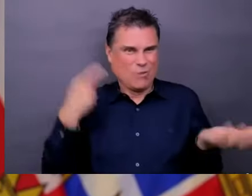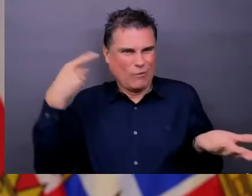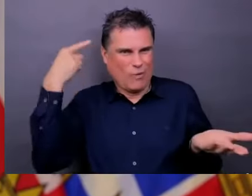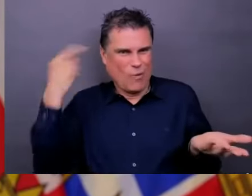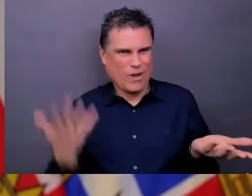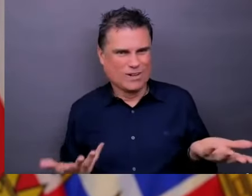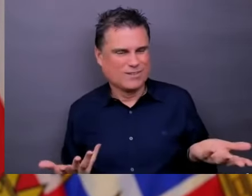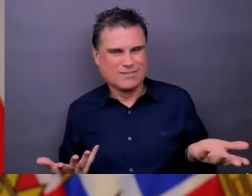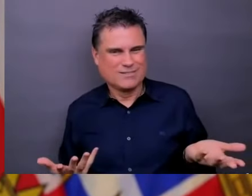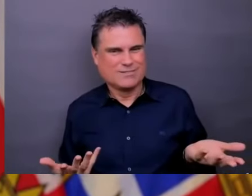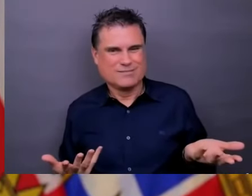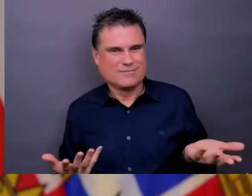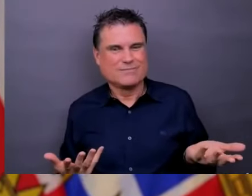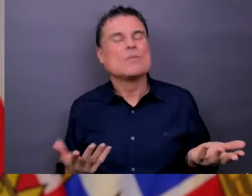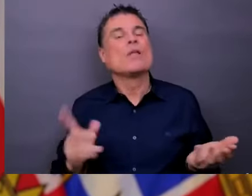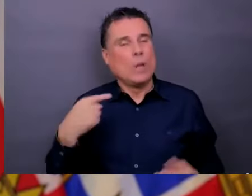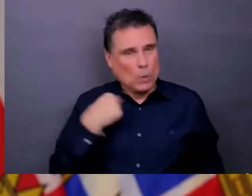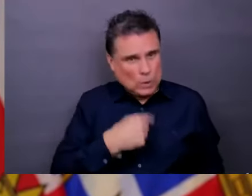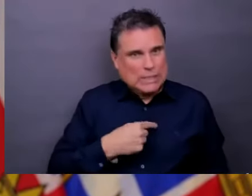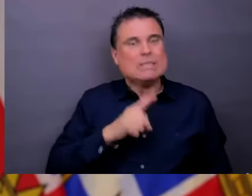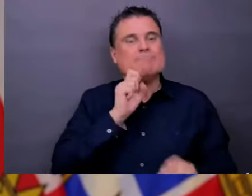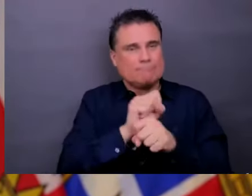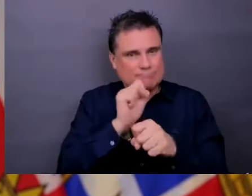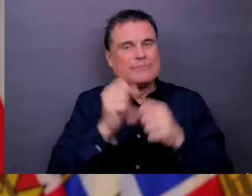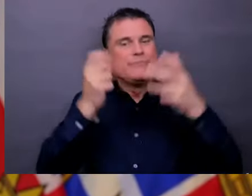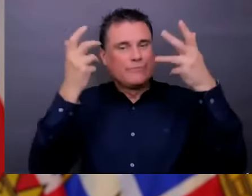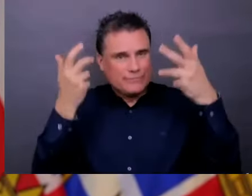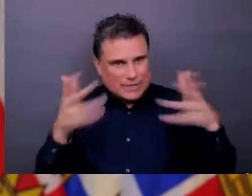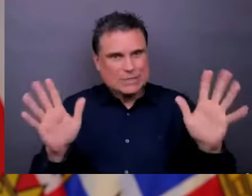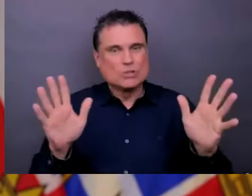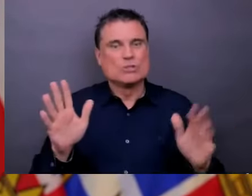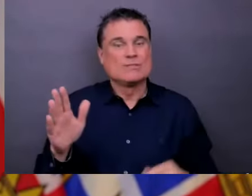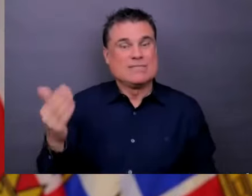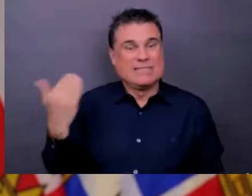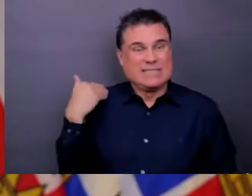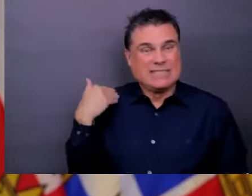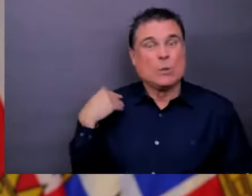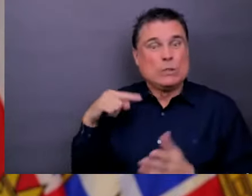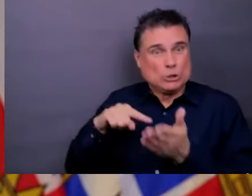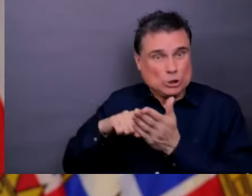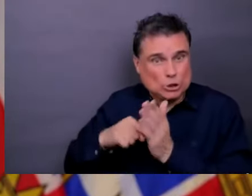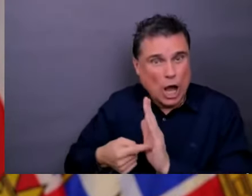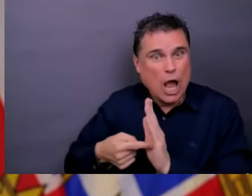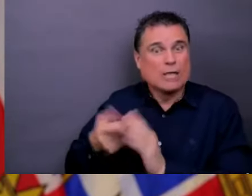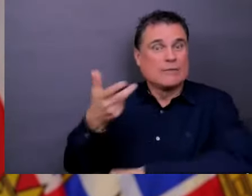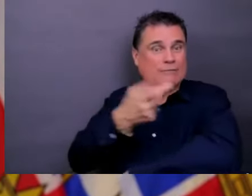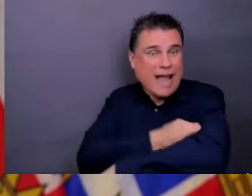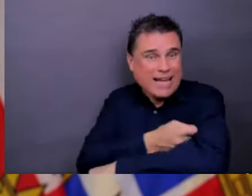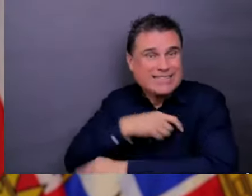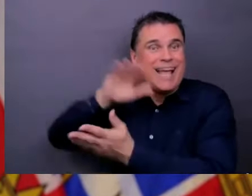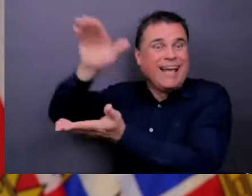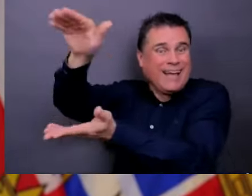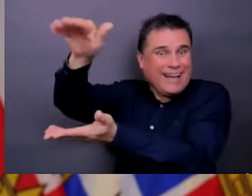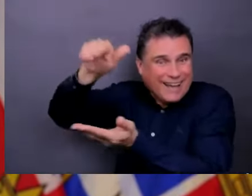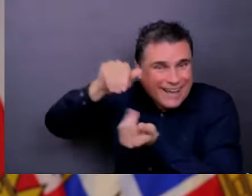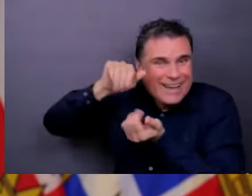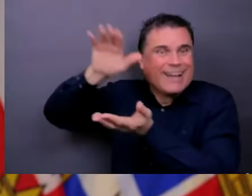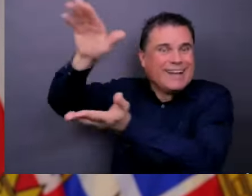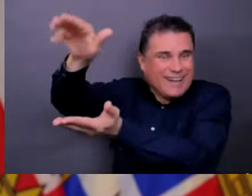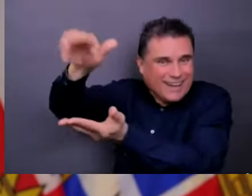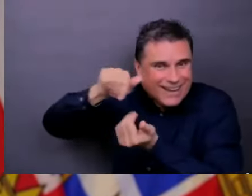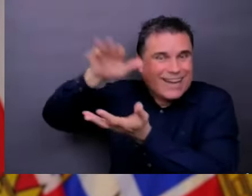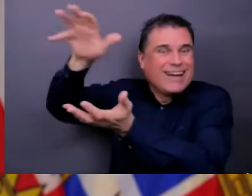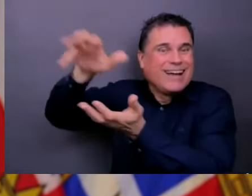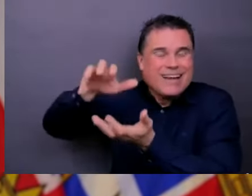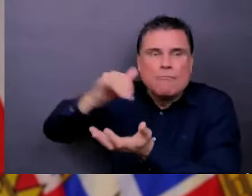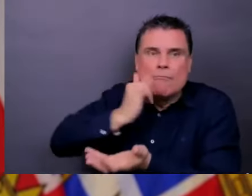we've started to get supply on a regular basis, and Pfizer has committed to giving us increased doses